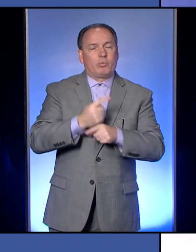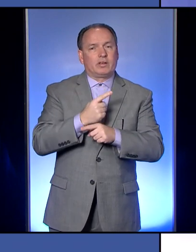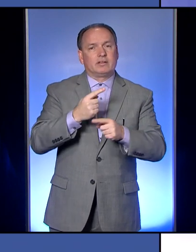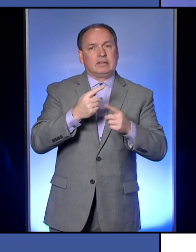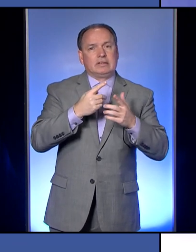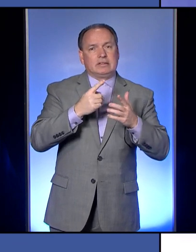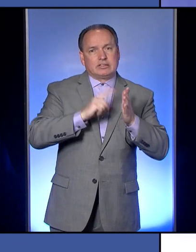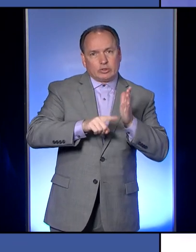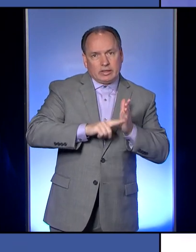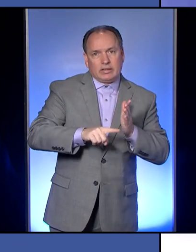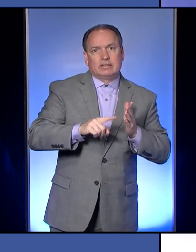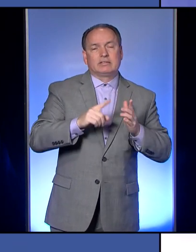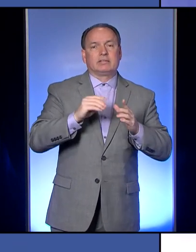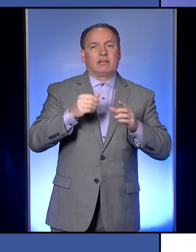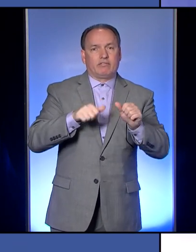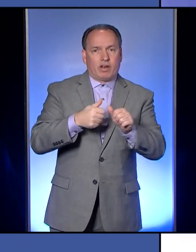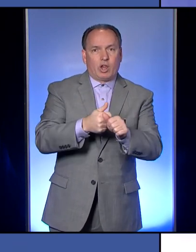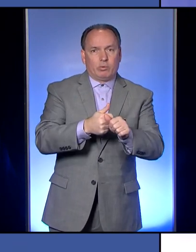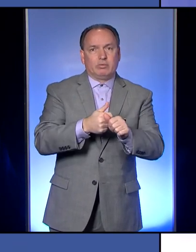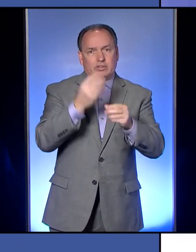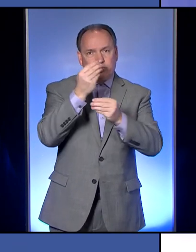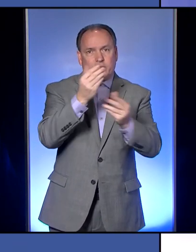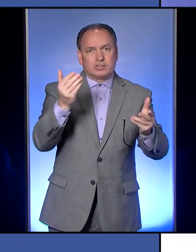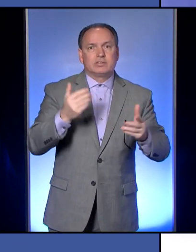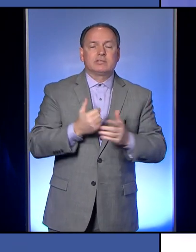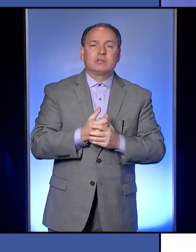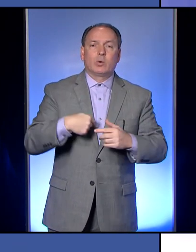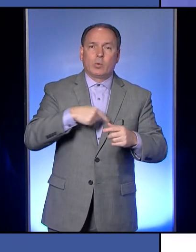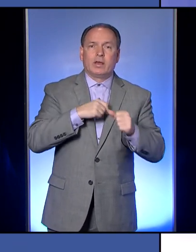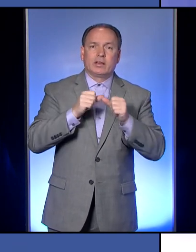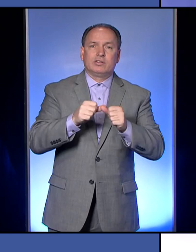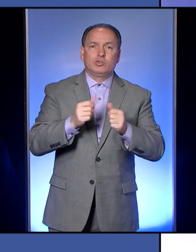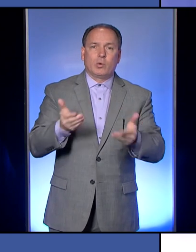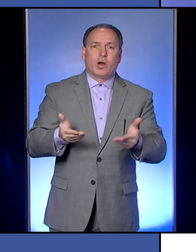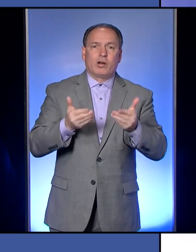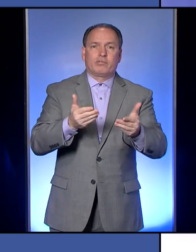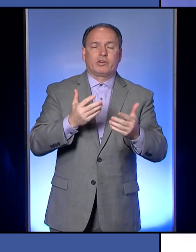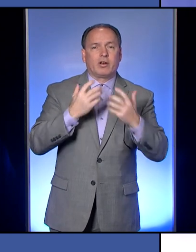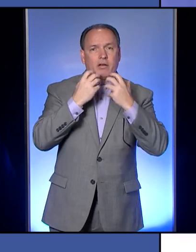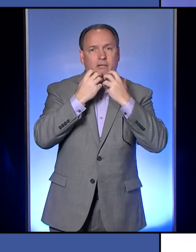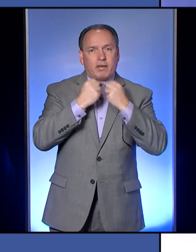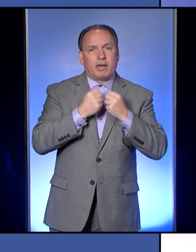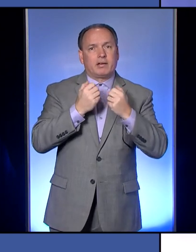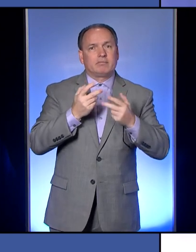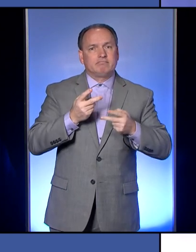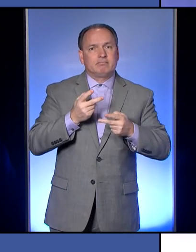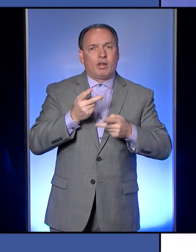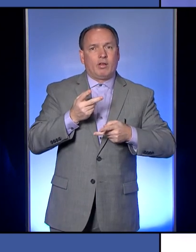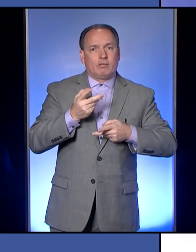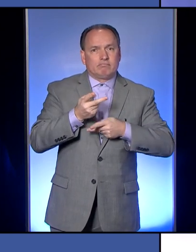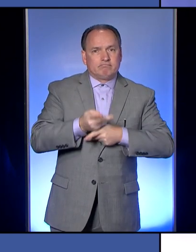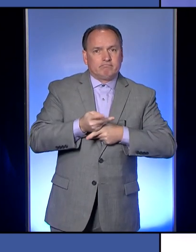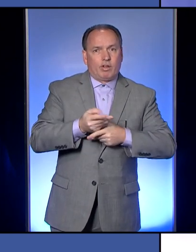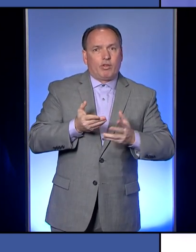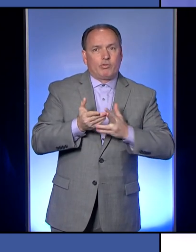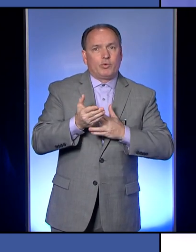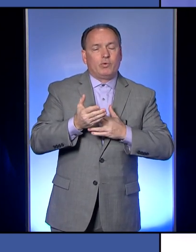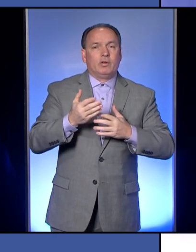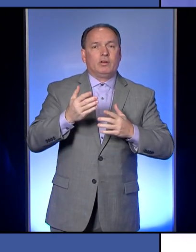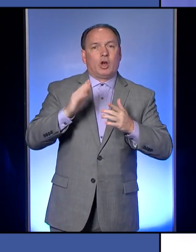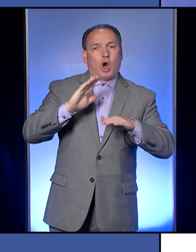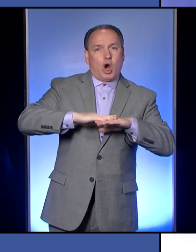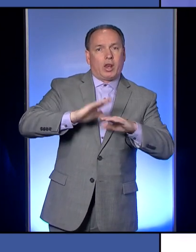follow-up instructions. We continue to offer our care through virtual and telephone appointments for any